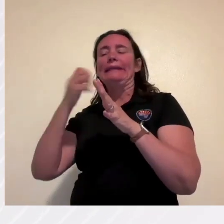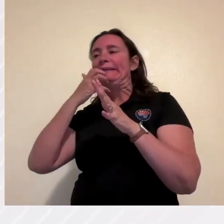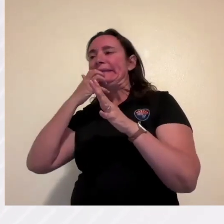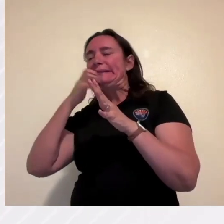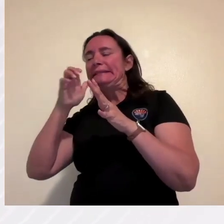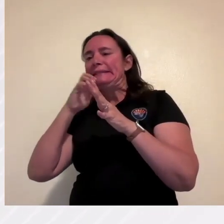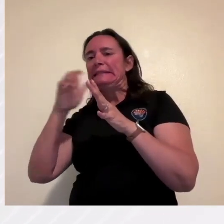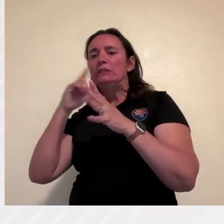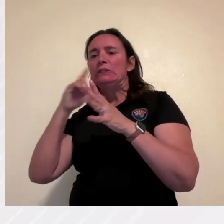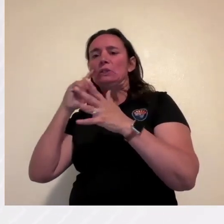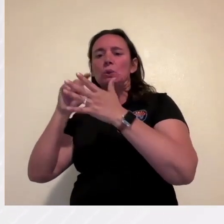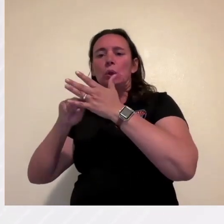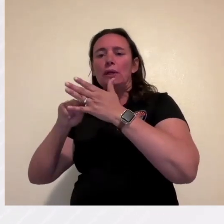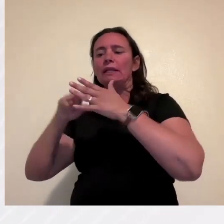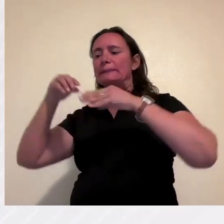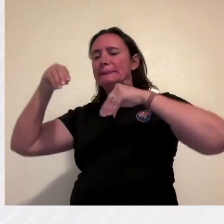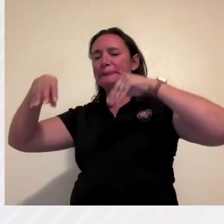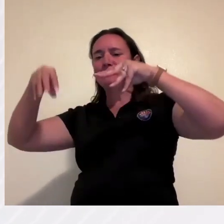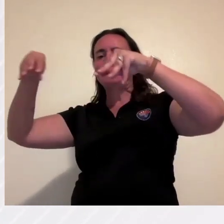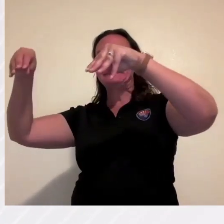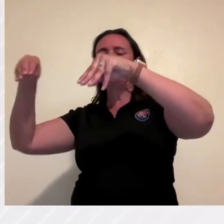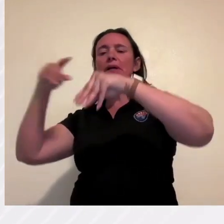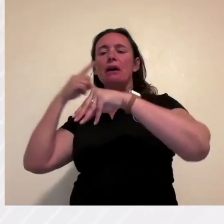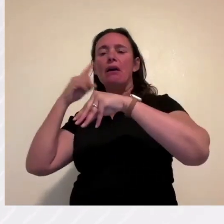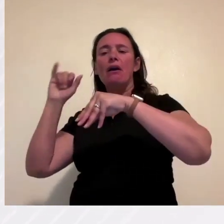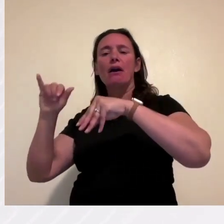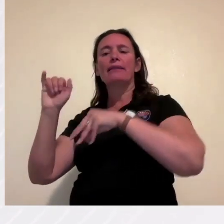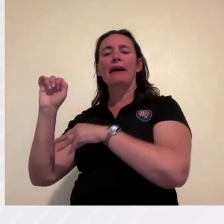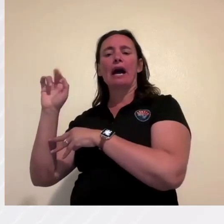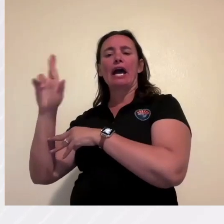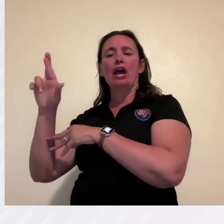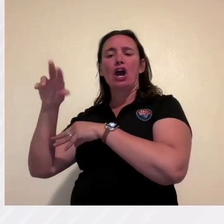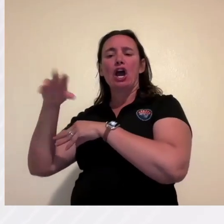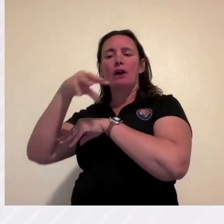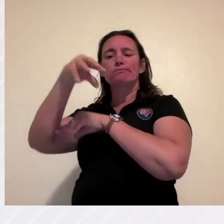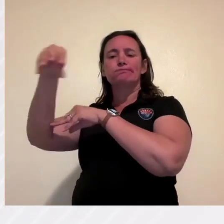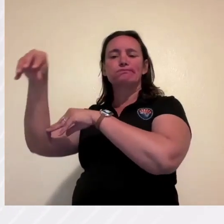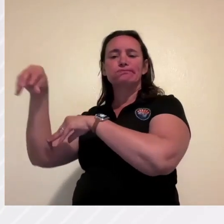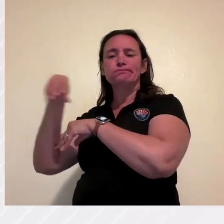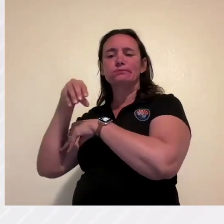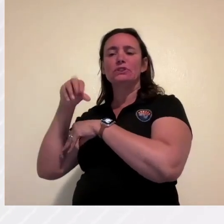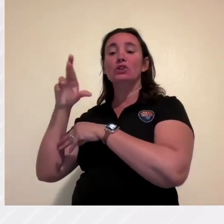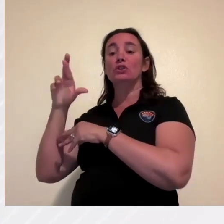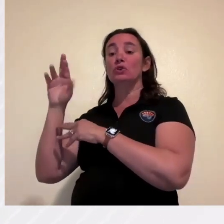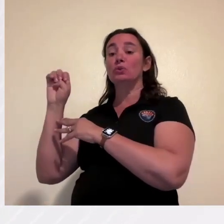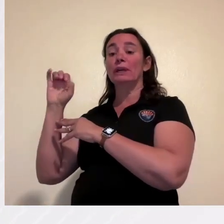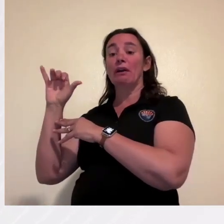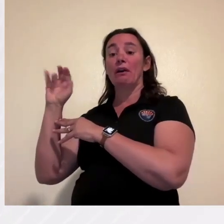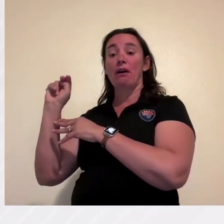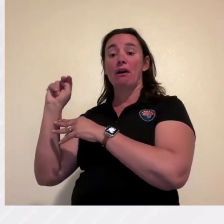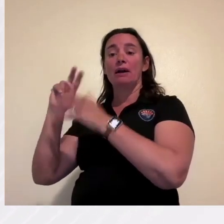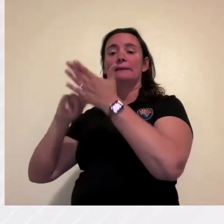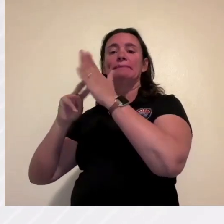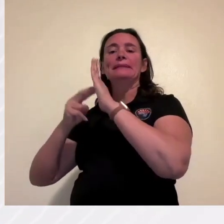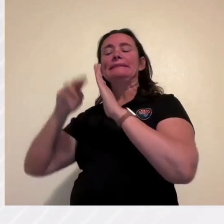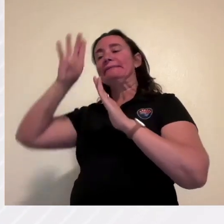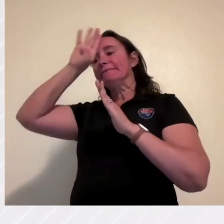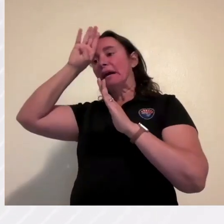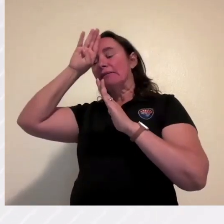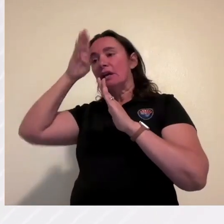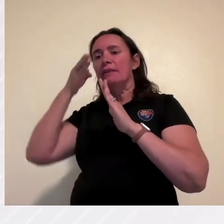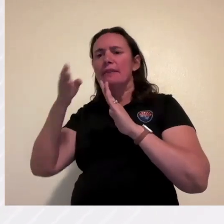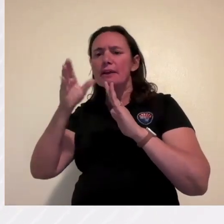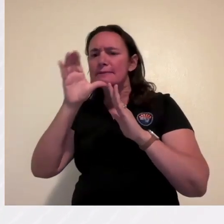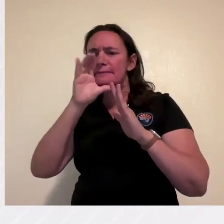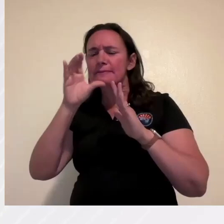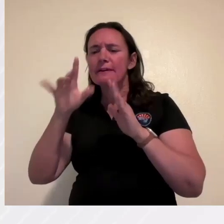our recon area or areas of recon, when I say that, that means firefighters are out there looking for targets